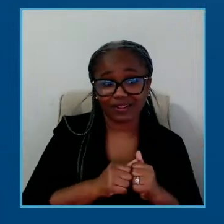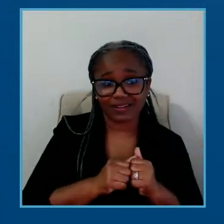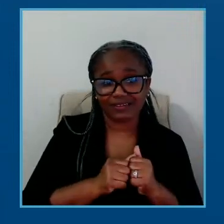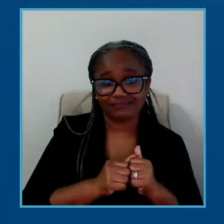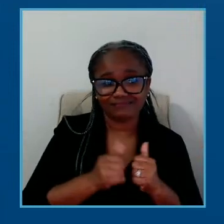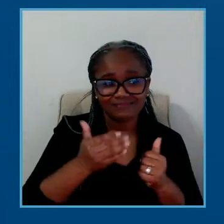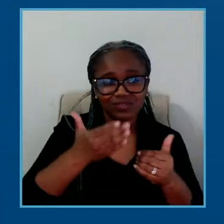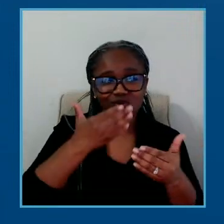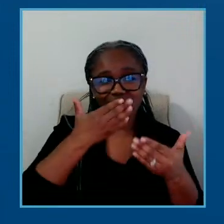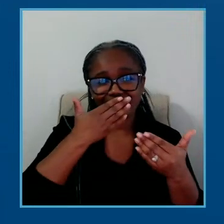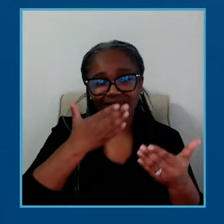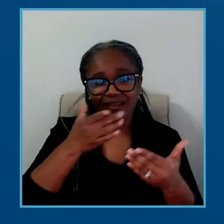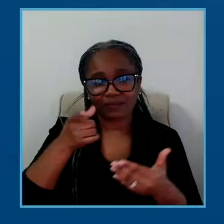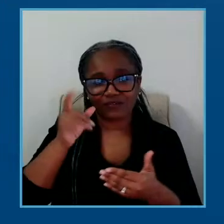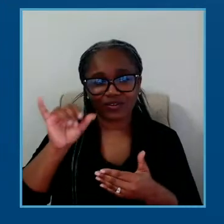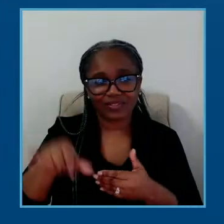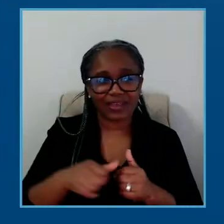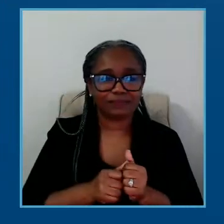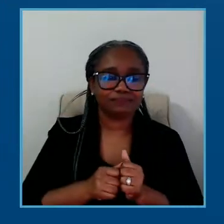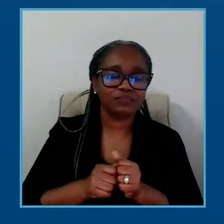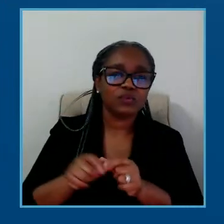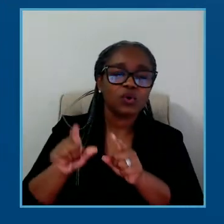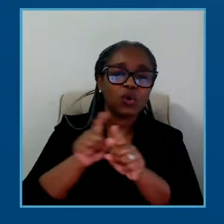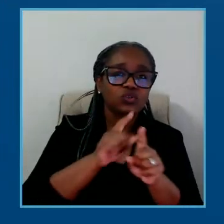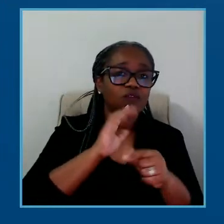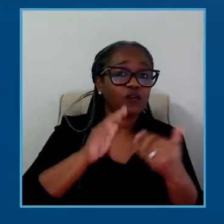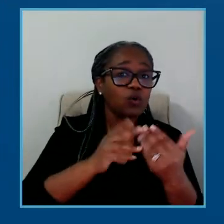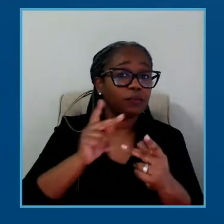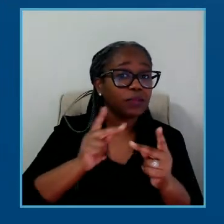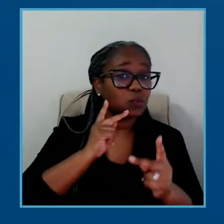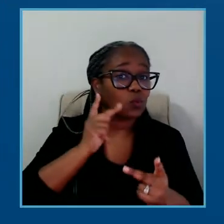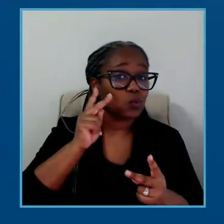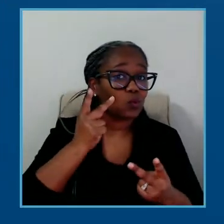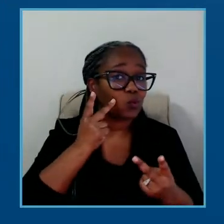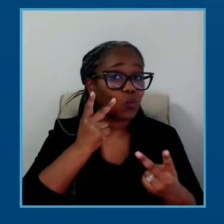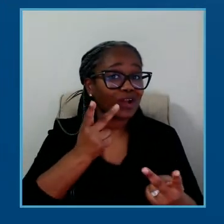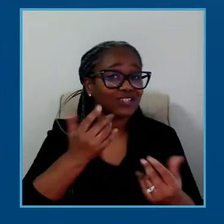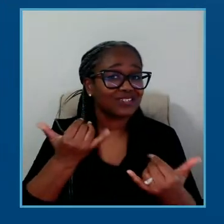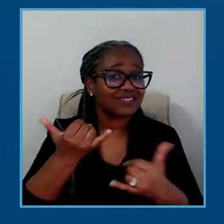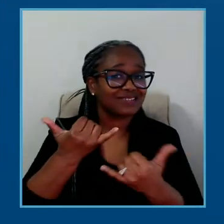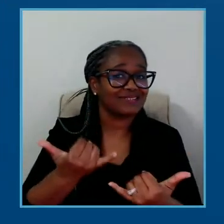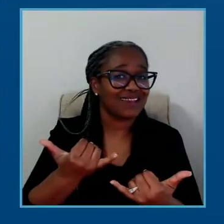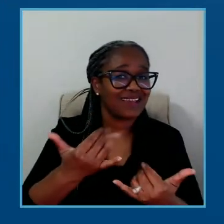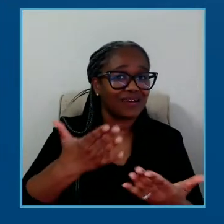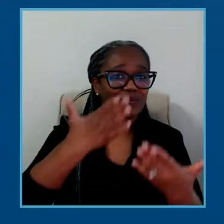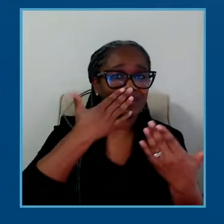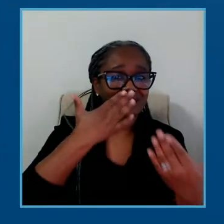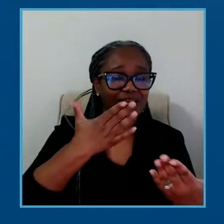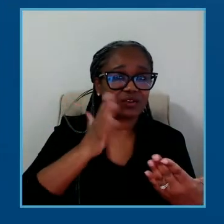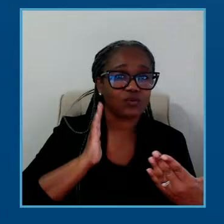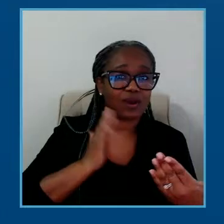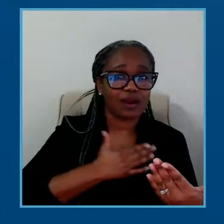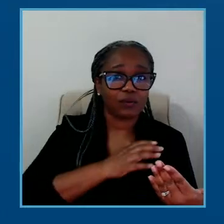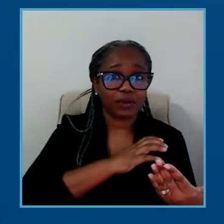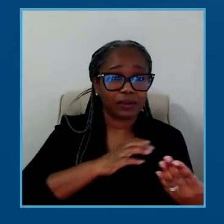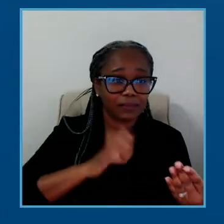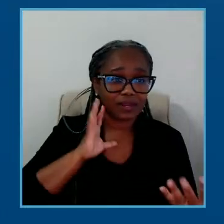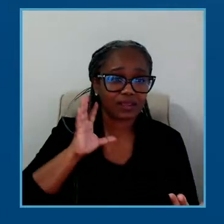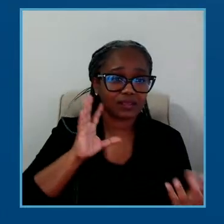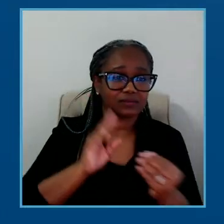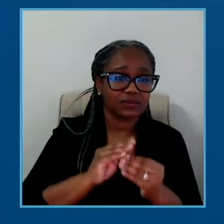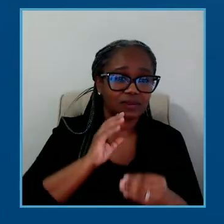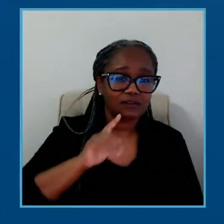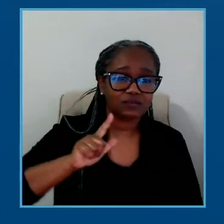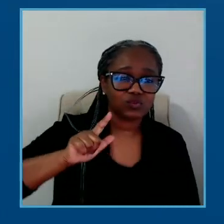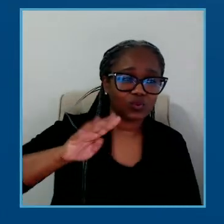Credentials Committee. The Credentials Committee is composed of 24 members of the DNC, Democrats from across the United States, who were appointed